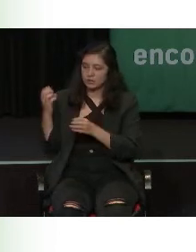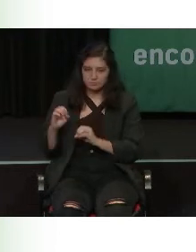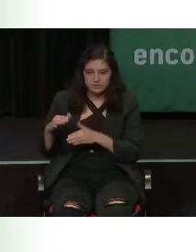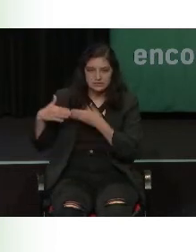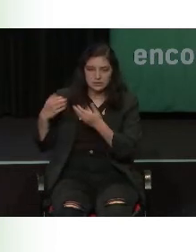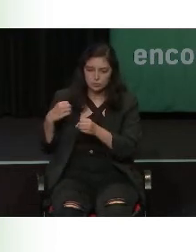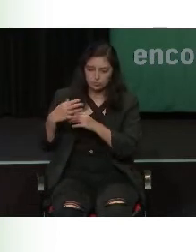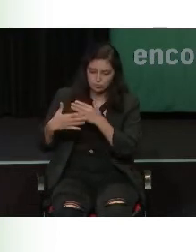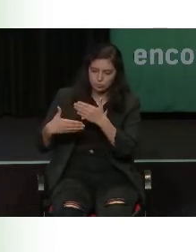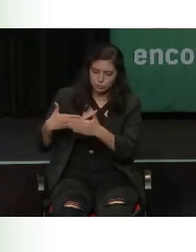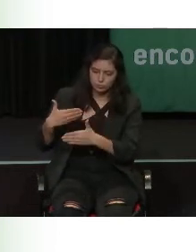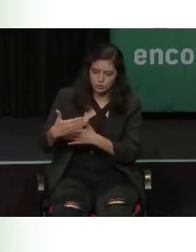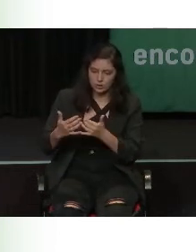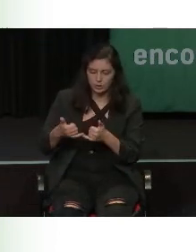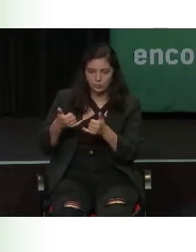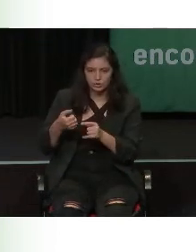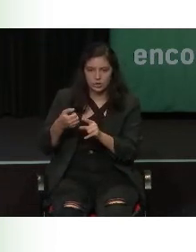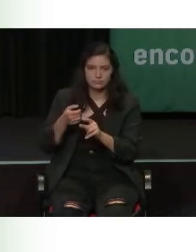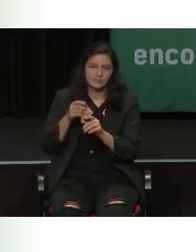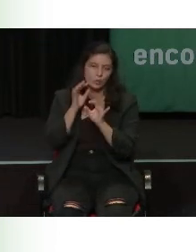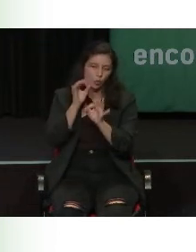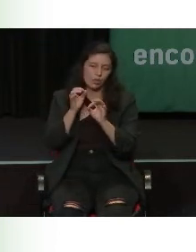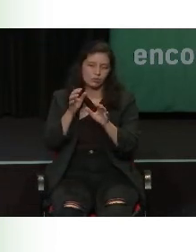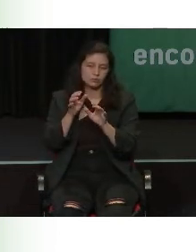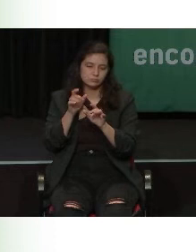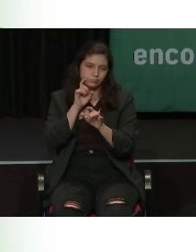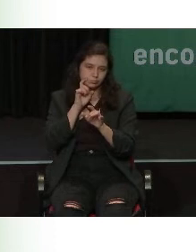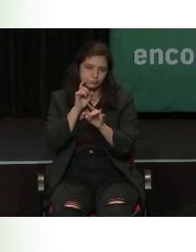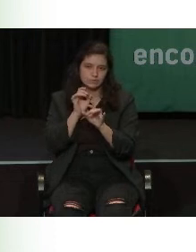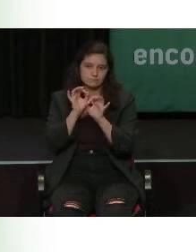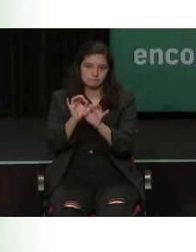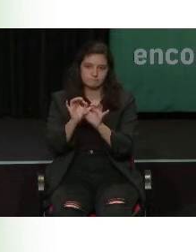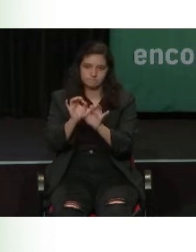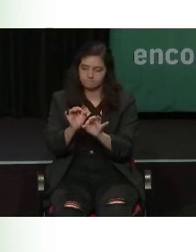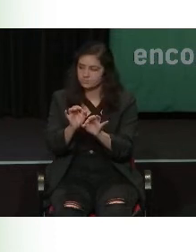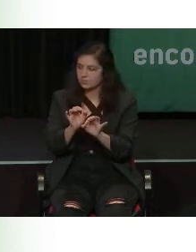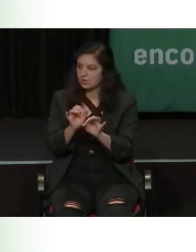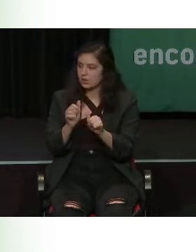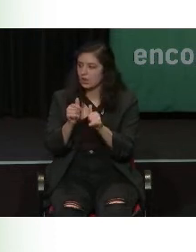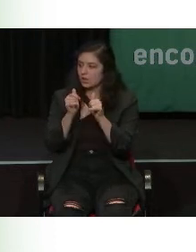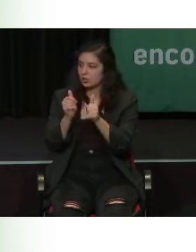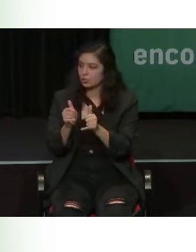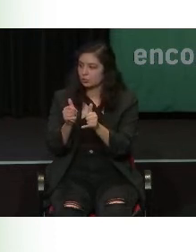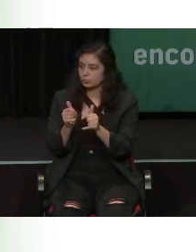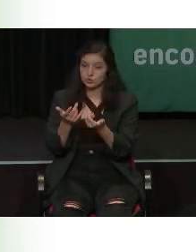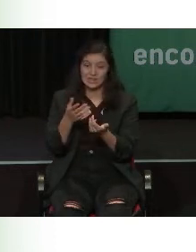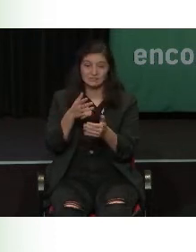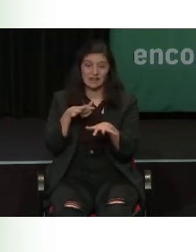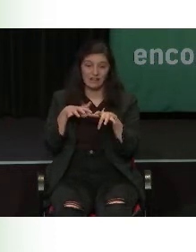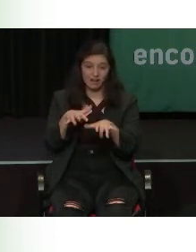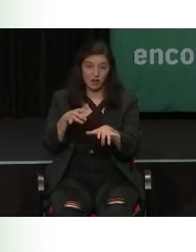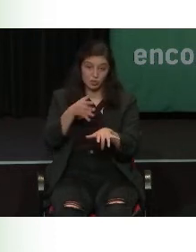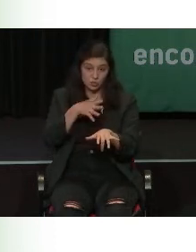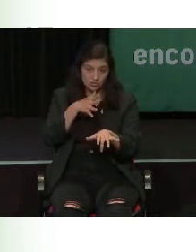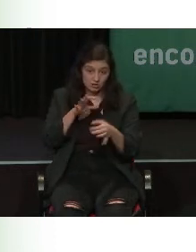progression, metastasis, and resistance to therapy by focusing mostly on acute lymphoblastic leukemia. But